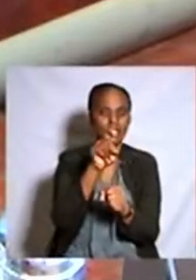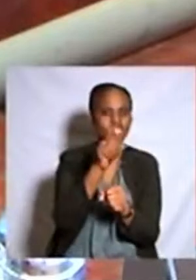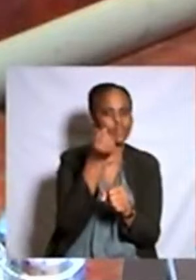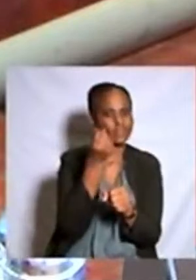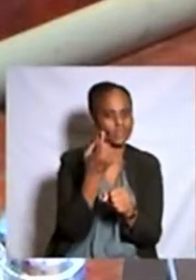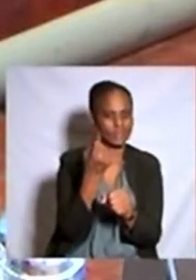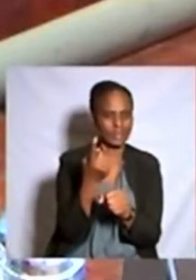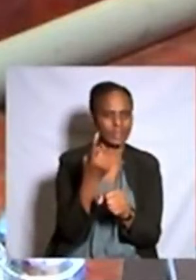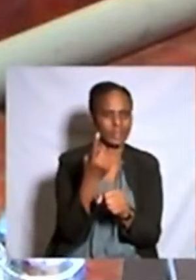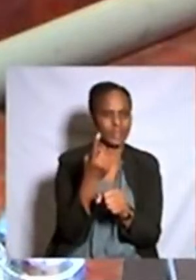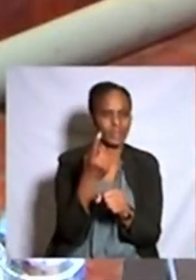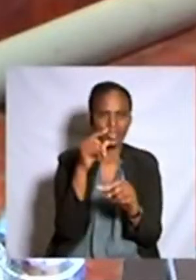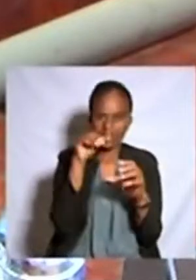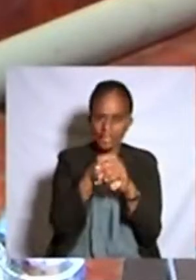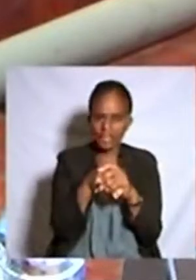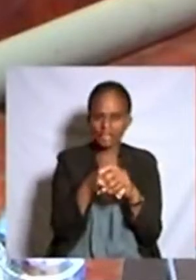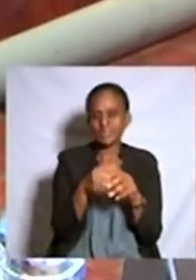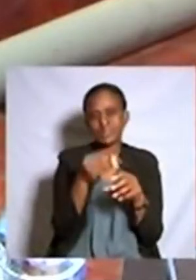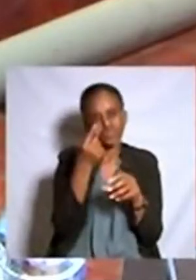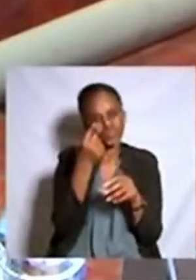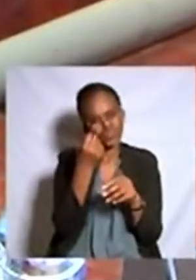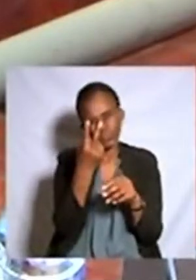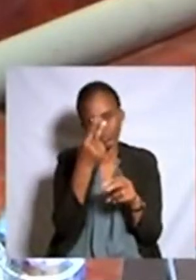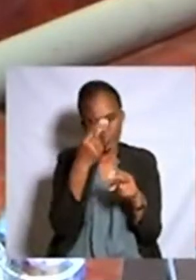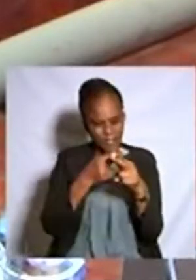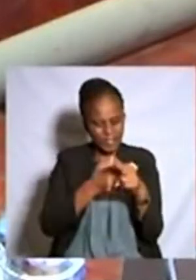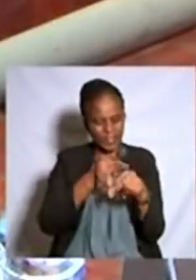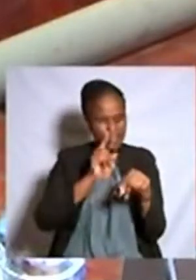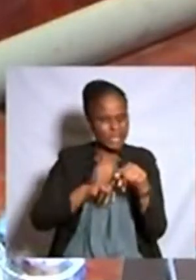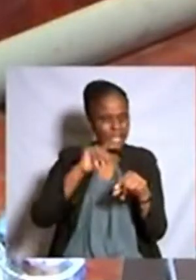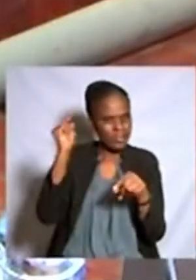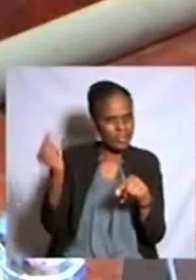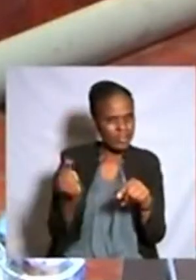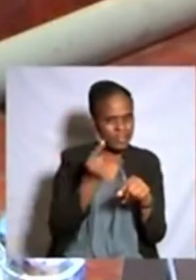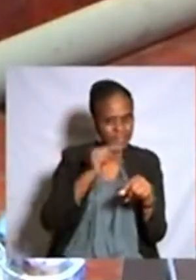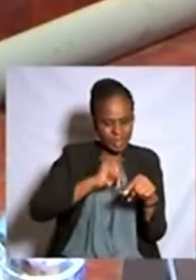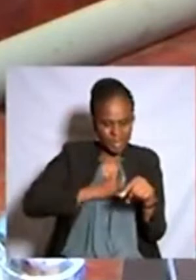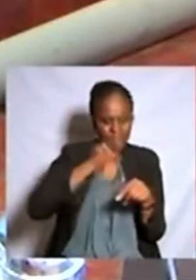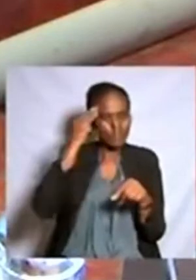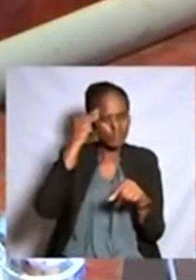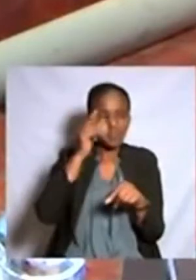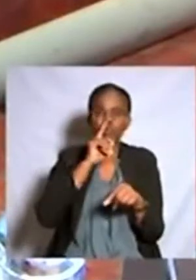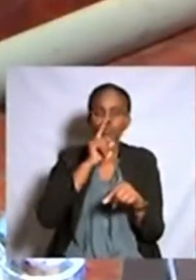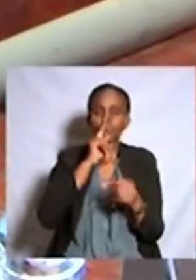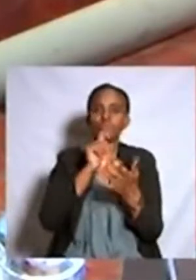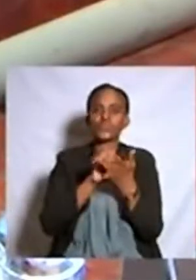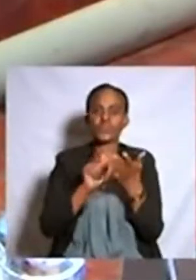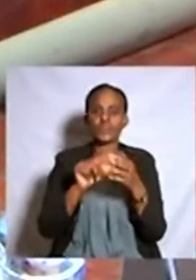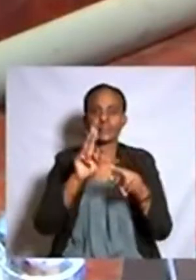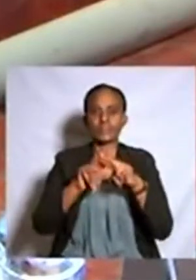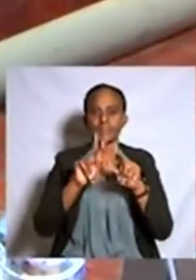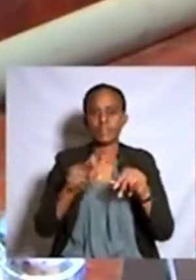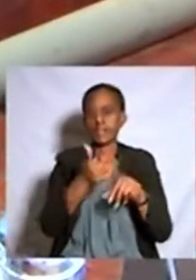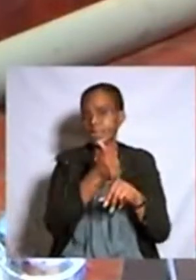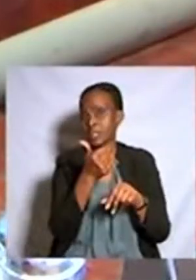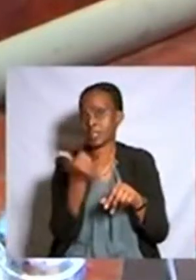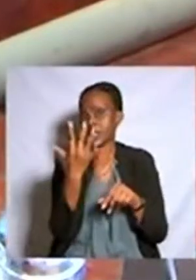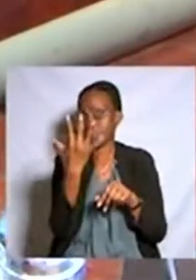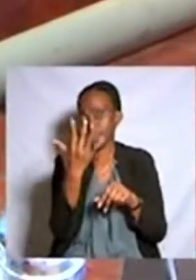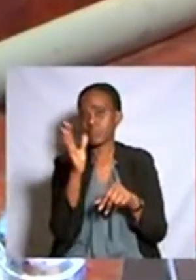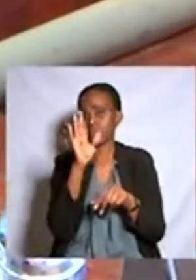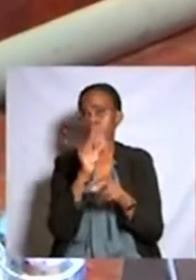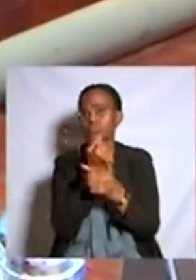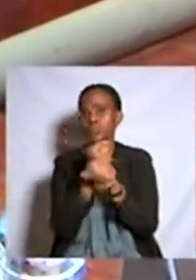111 within less than 12 months from the time we appeared. So we're pretty confident, Chair, that the remaining 5 should be closed